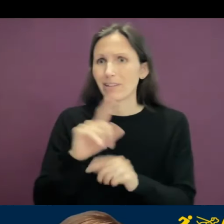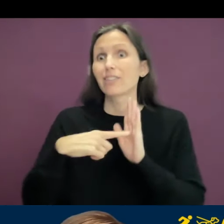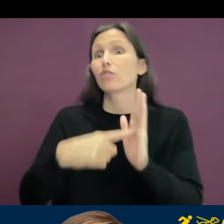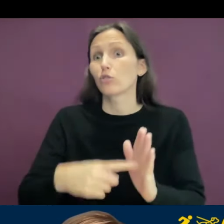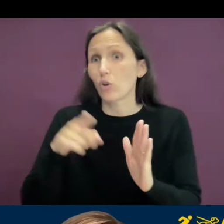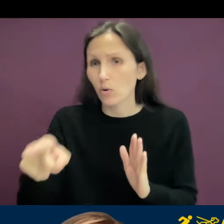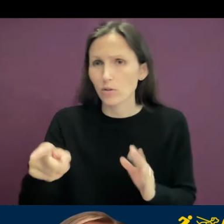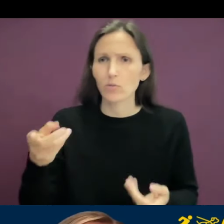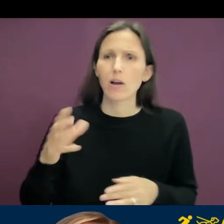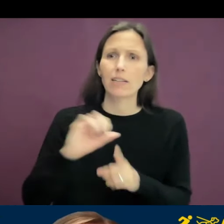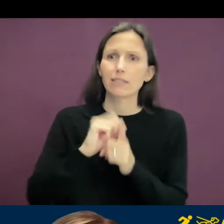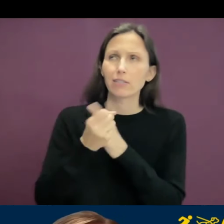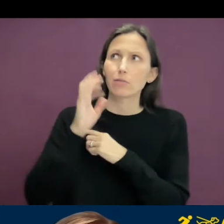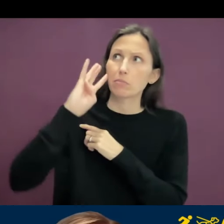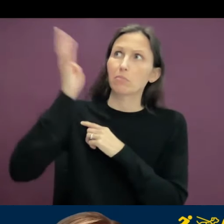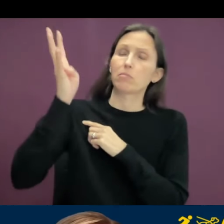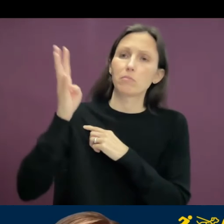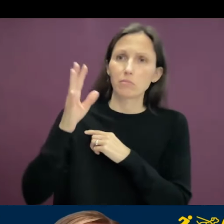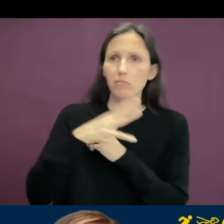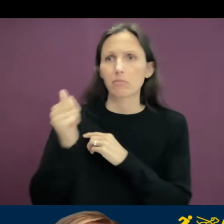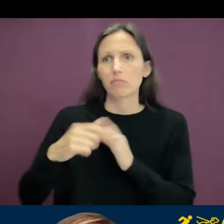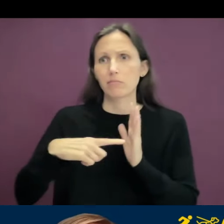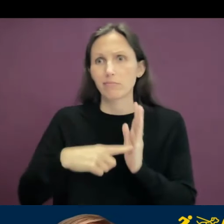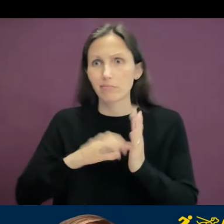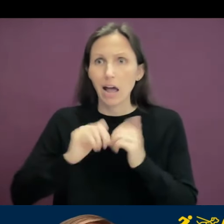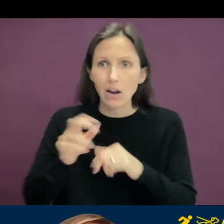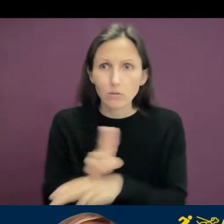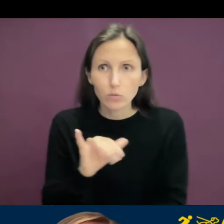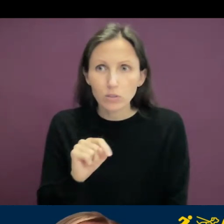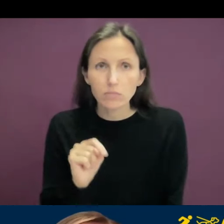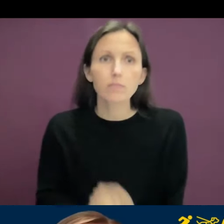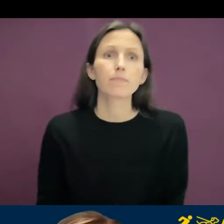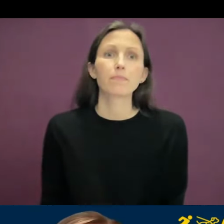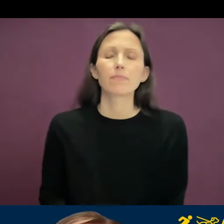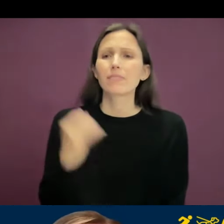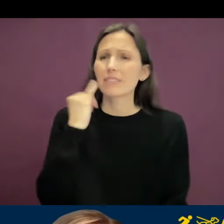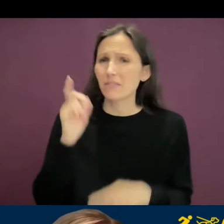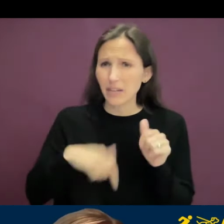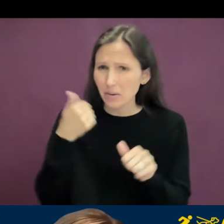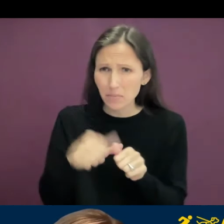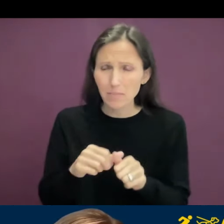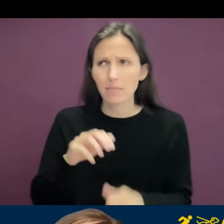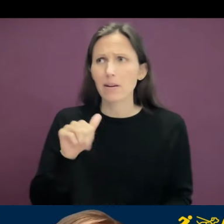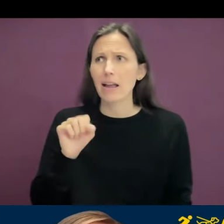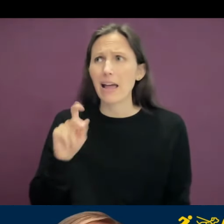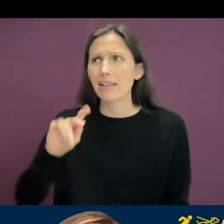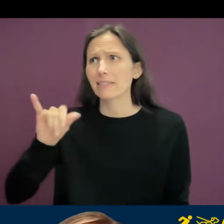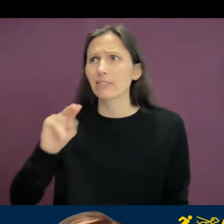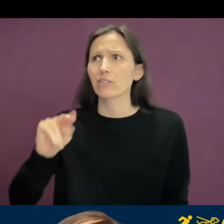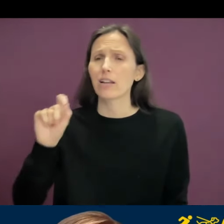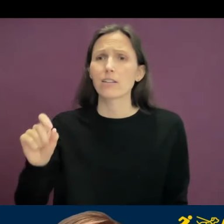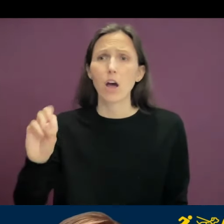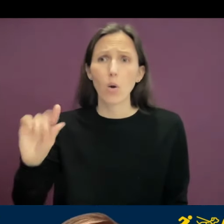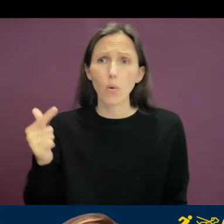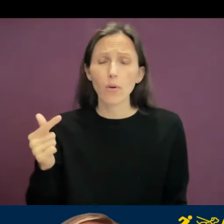hypothetical situation and how we can navigate this website. So if we can't remember askjan.org, we can